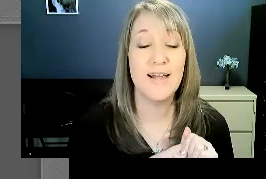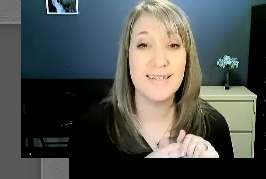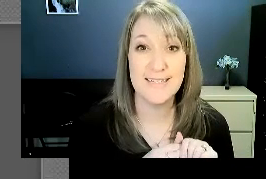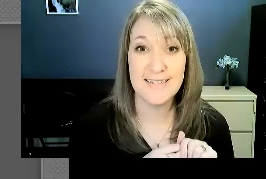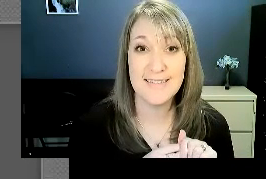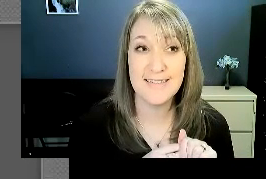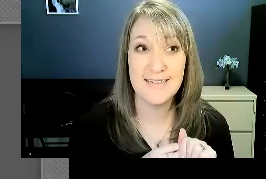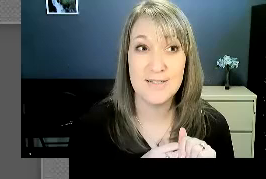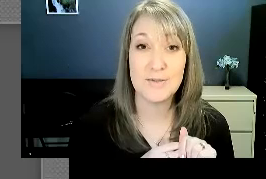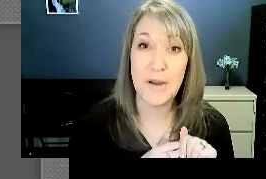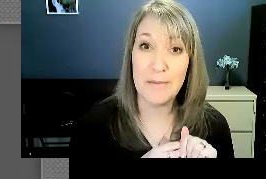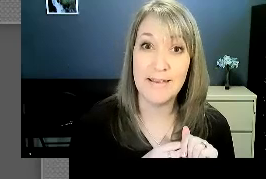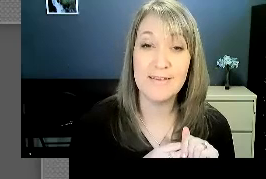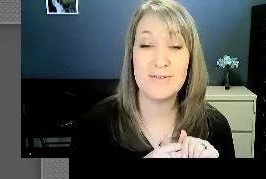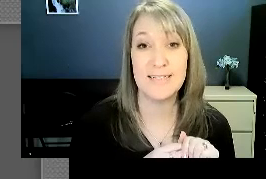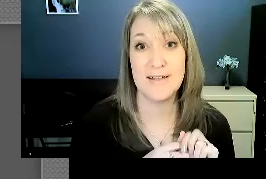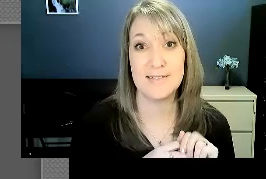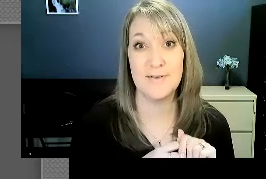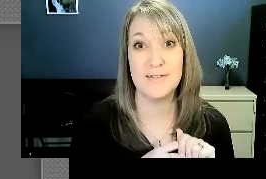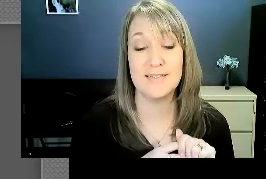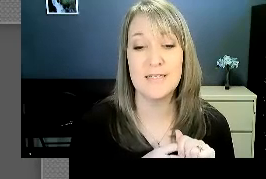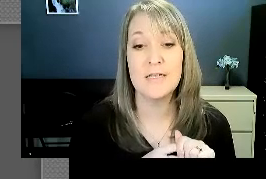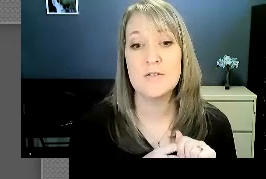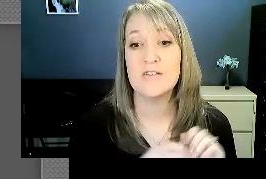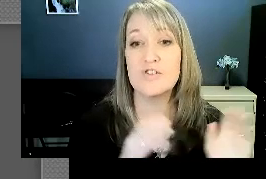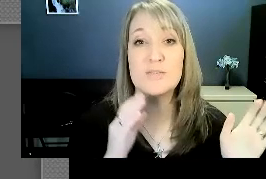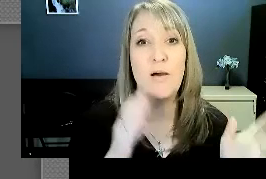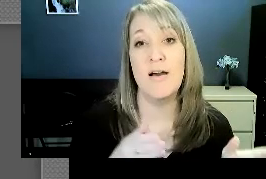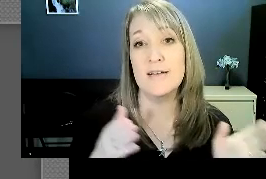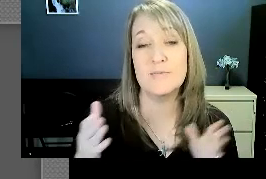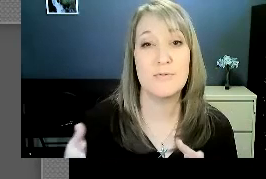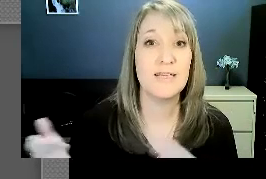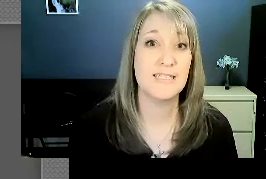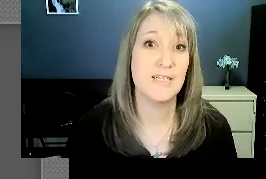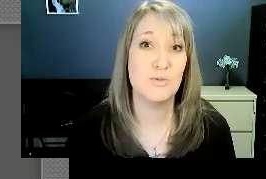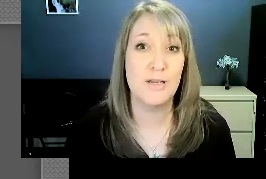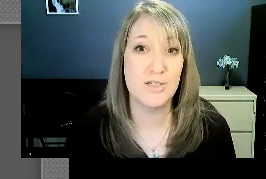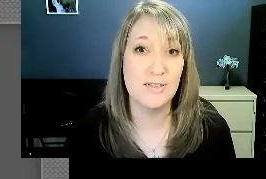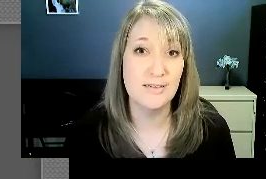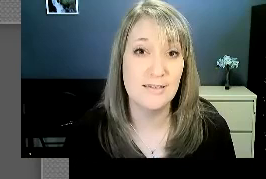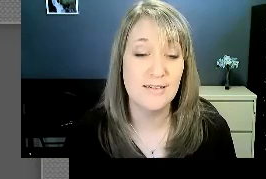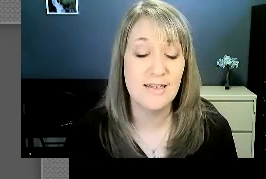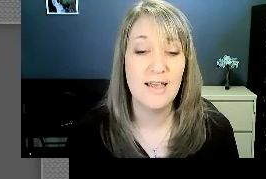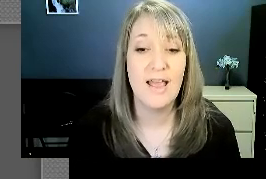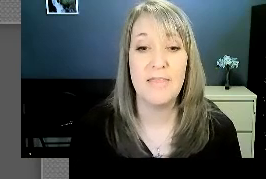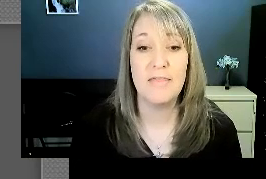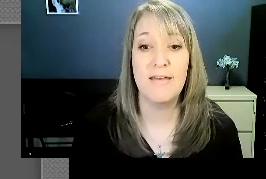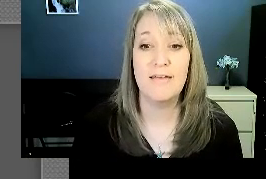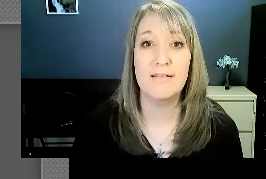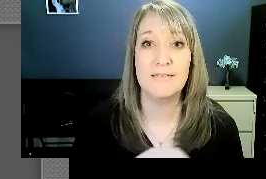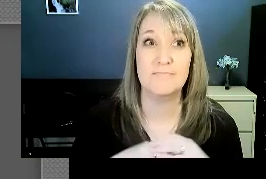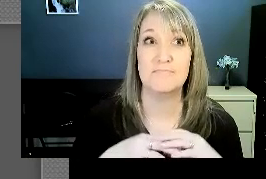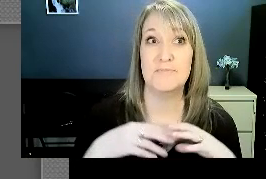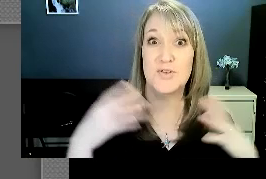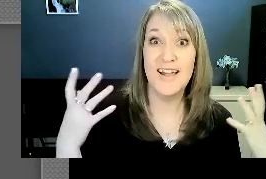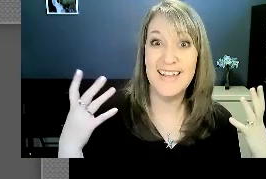can practice describing using classifiers. So just pause when we get to each picture and